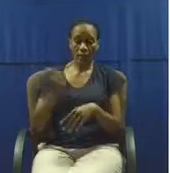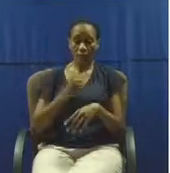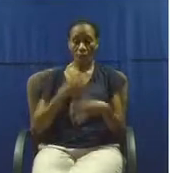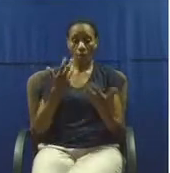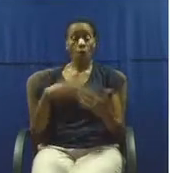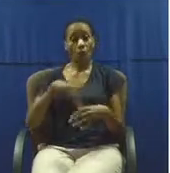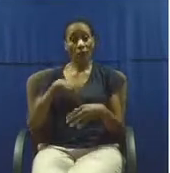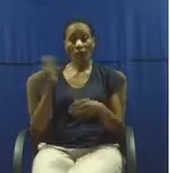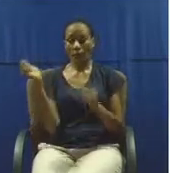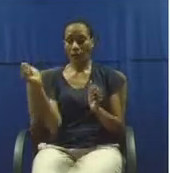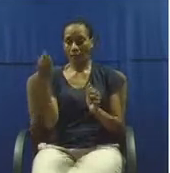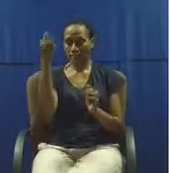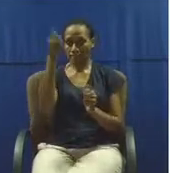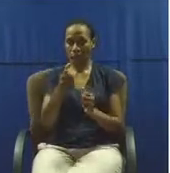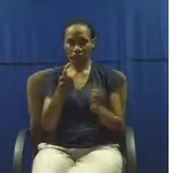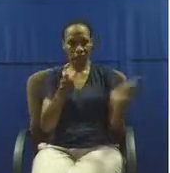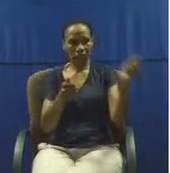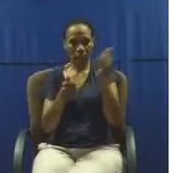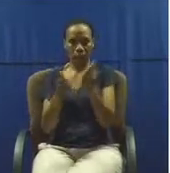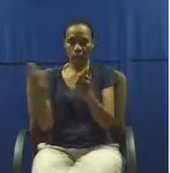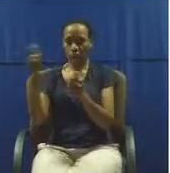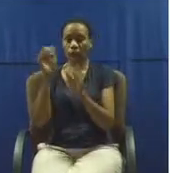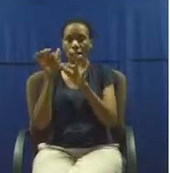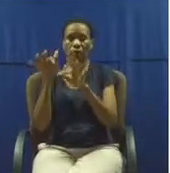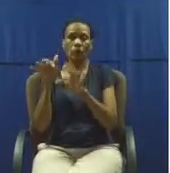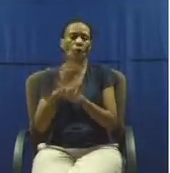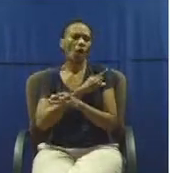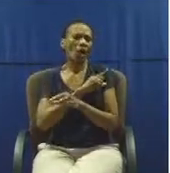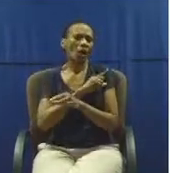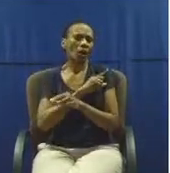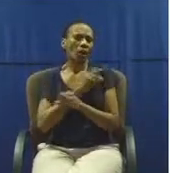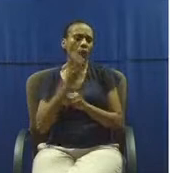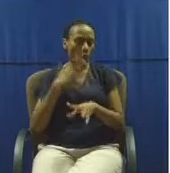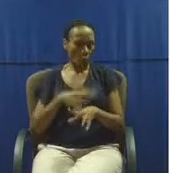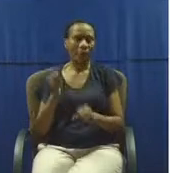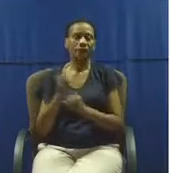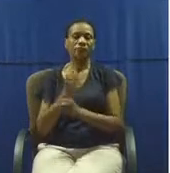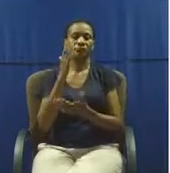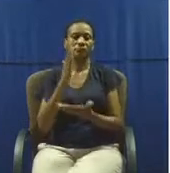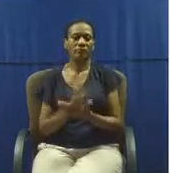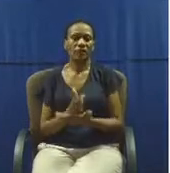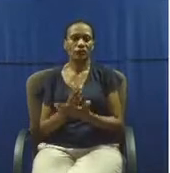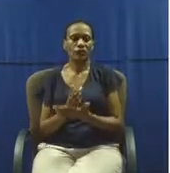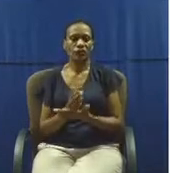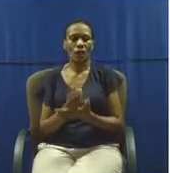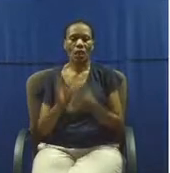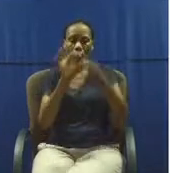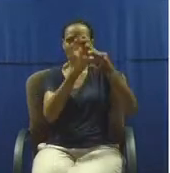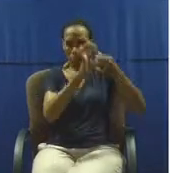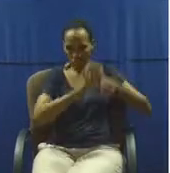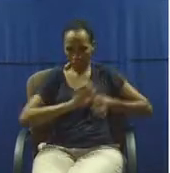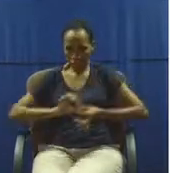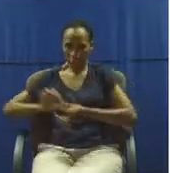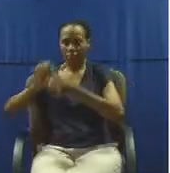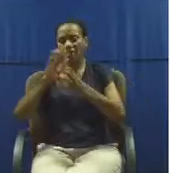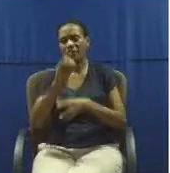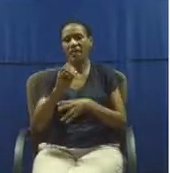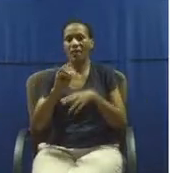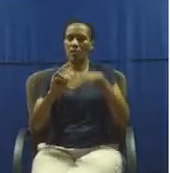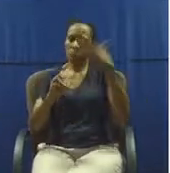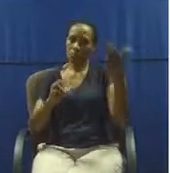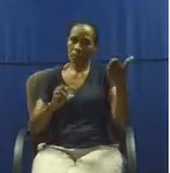of people, is precisely that, and to ensure that there will be good cooperation between